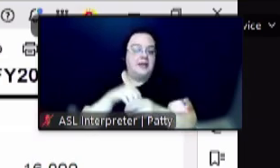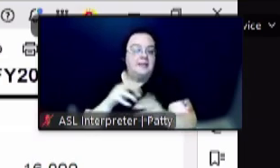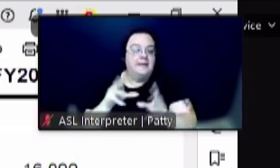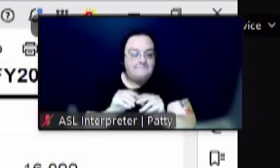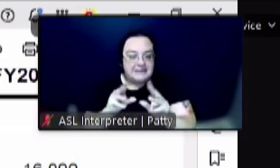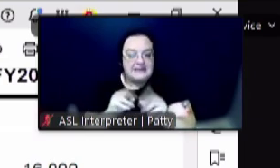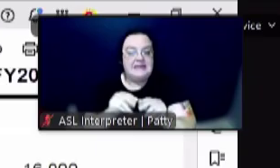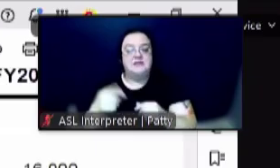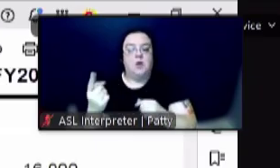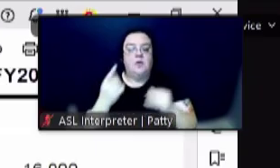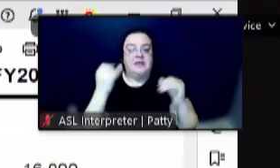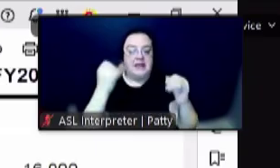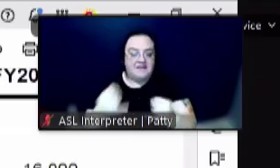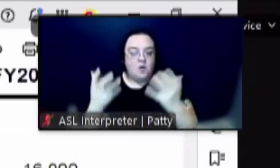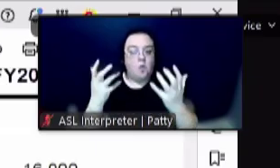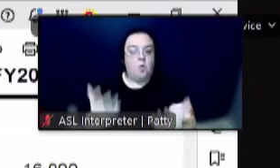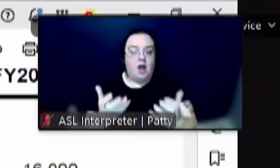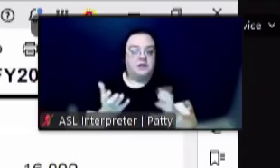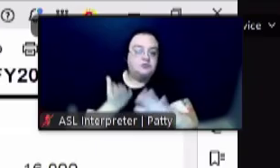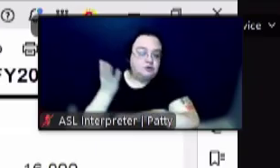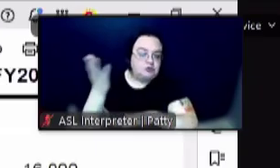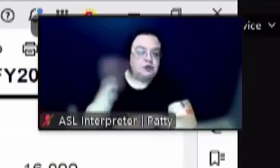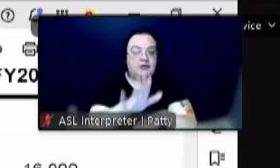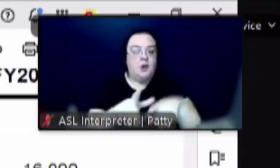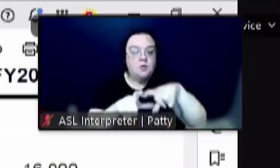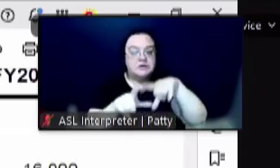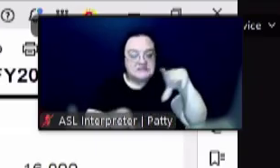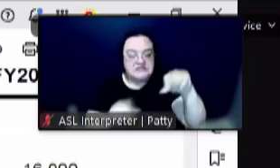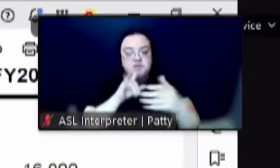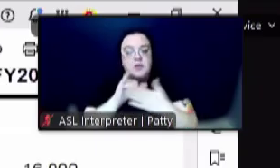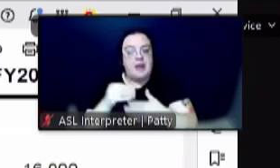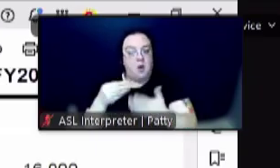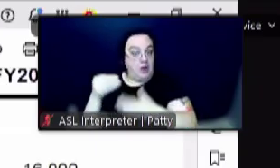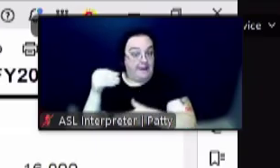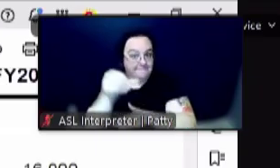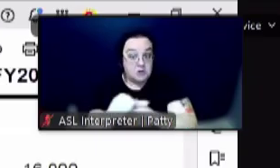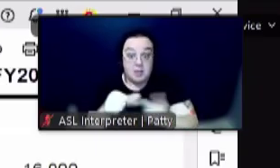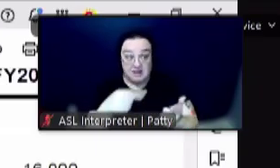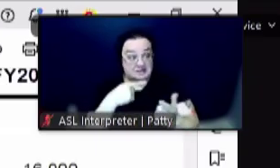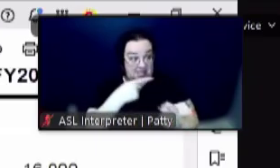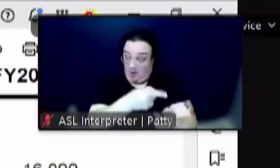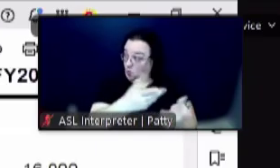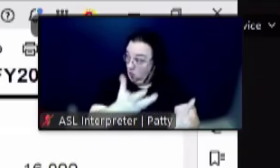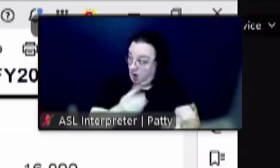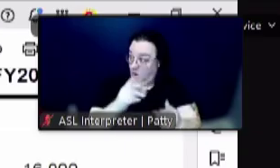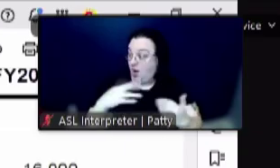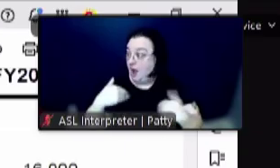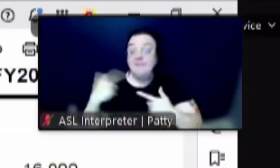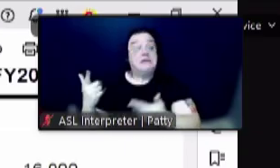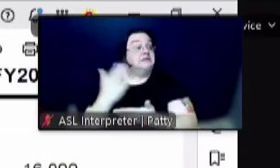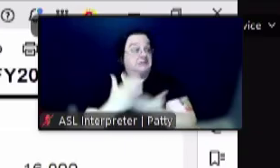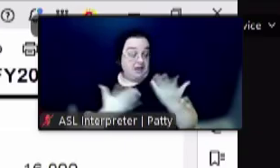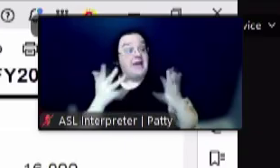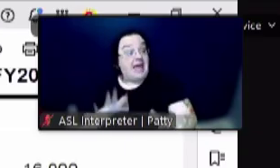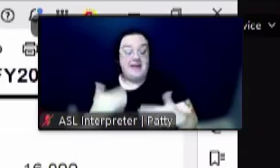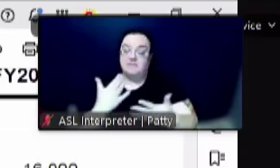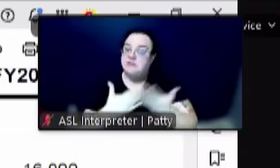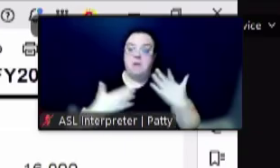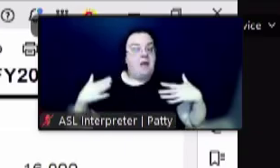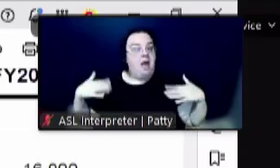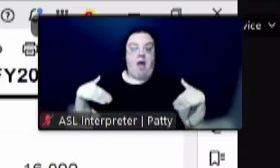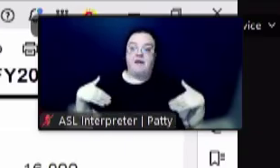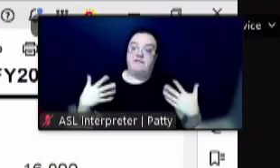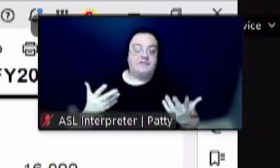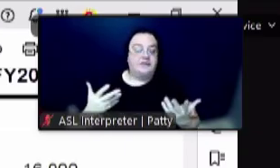in the receipts in order for them to get their money reimbursed. You said they want to or they have? Again, some have, some haven't. So